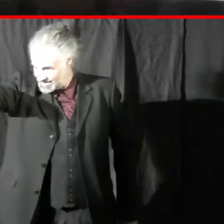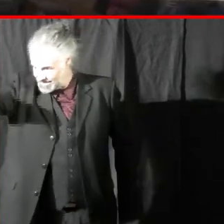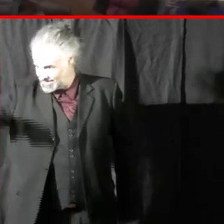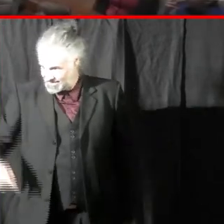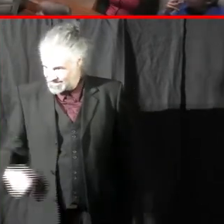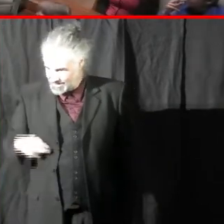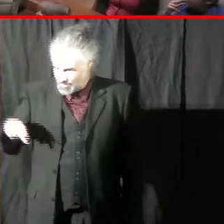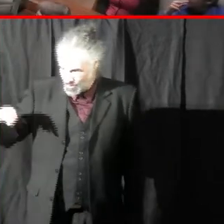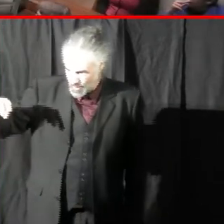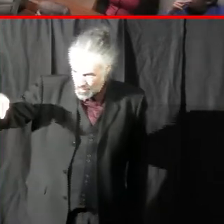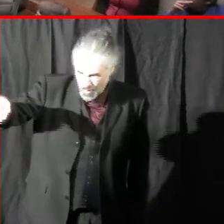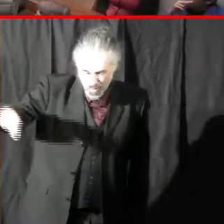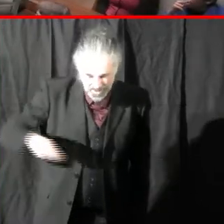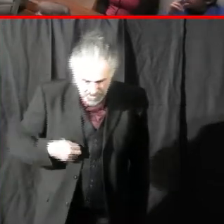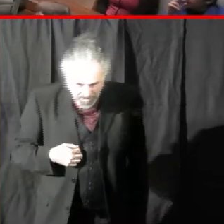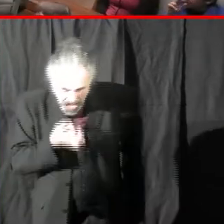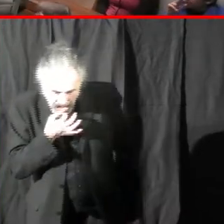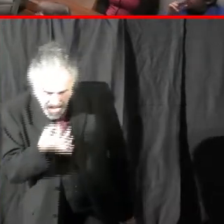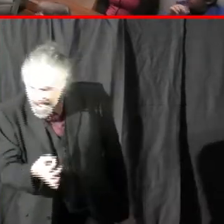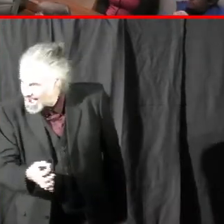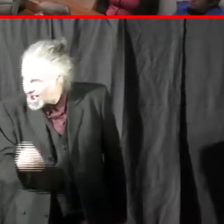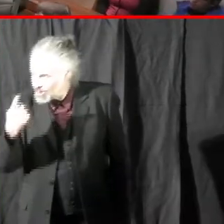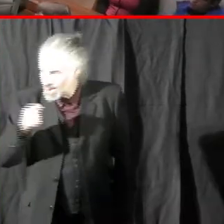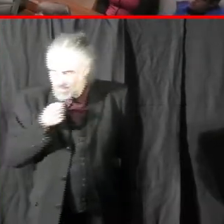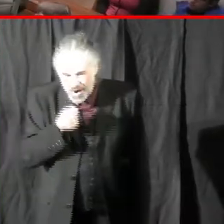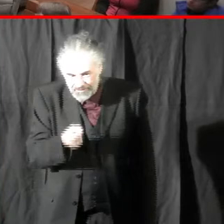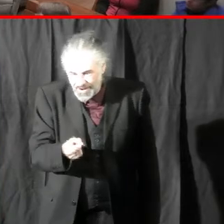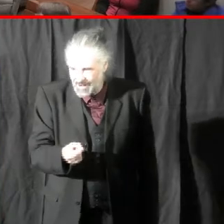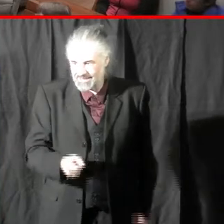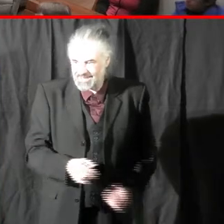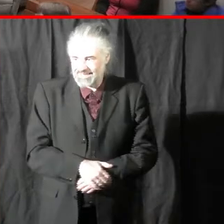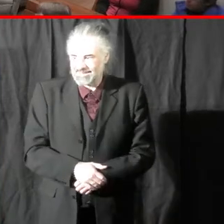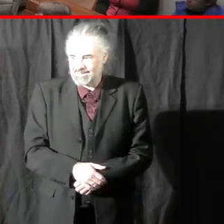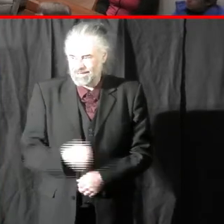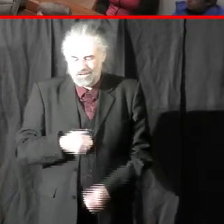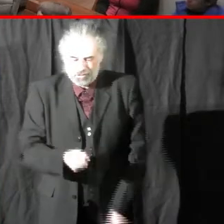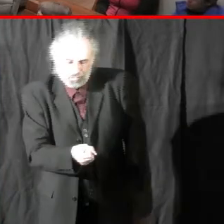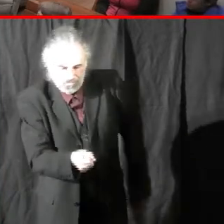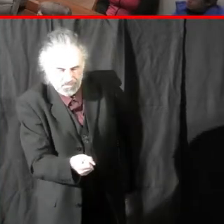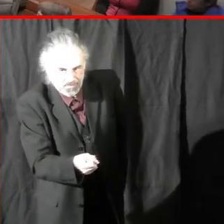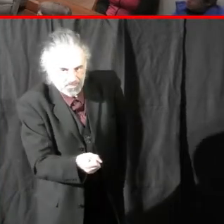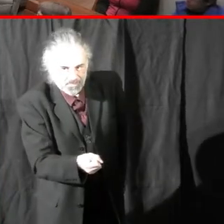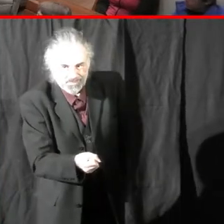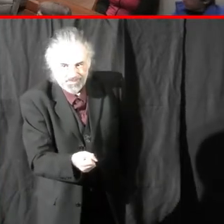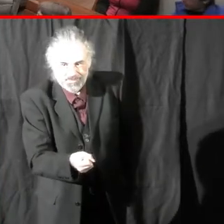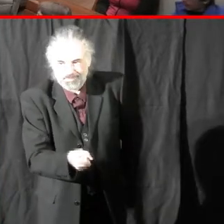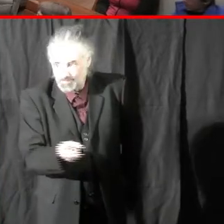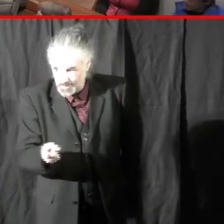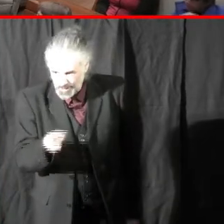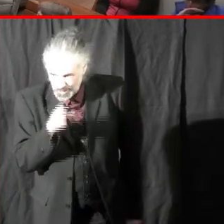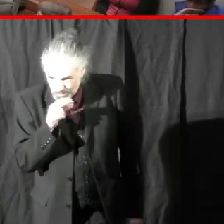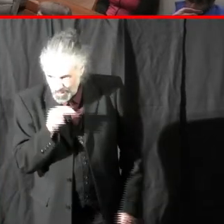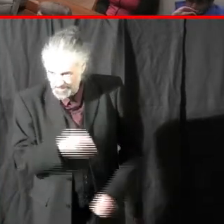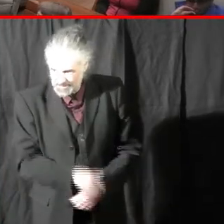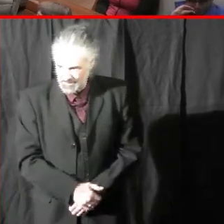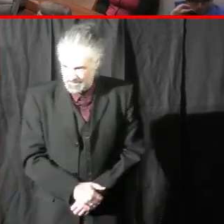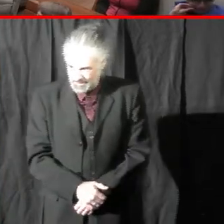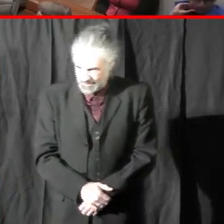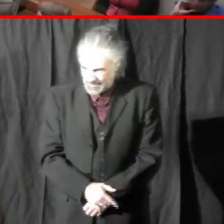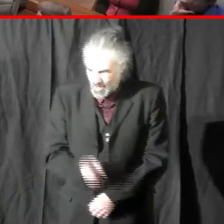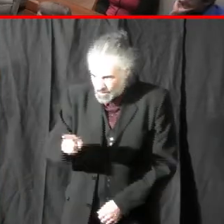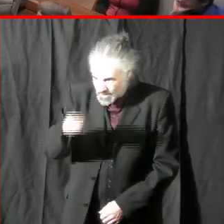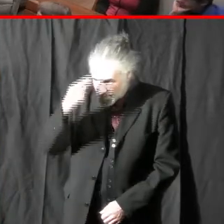walk over to you. I've got one microphone, and because of COVID, I have to hold the microphone, but you get to speak into it. So, hello, what's your